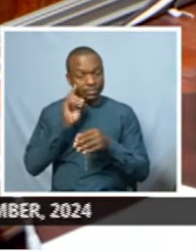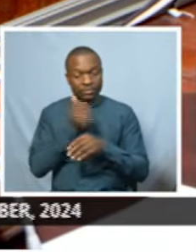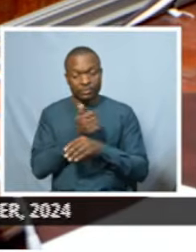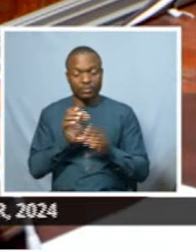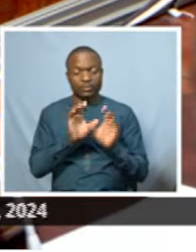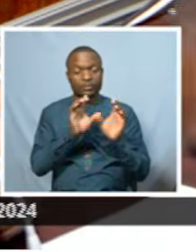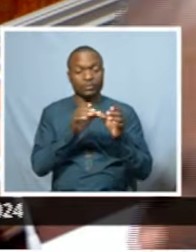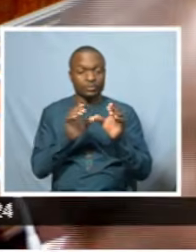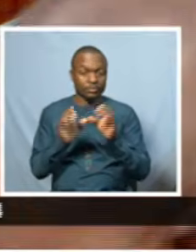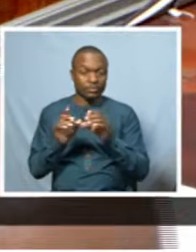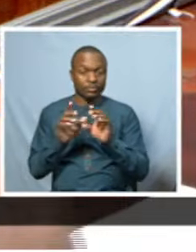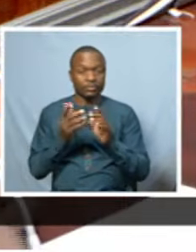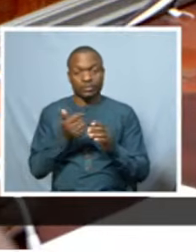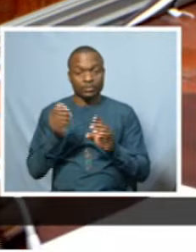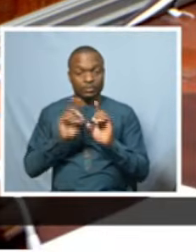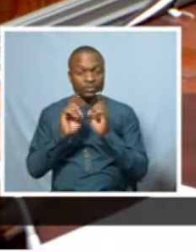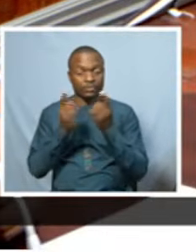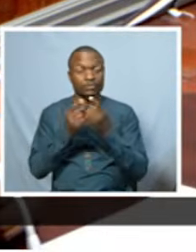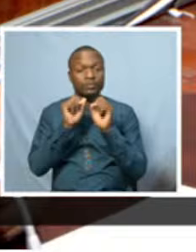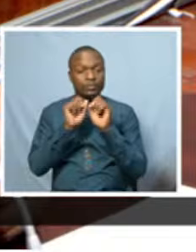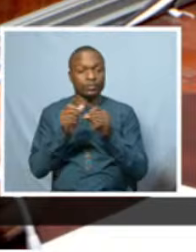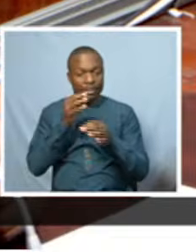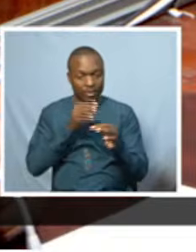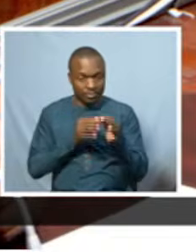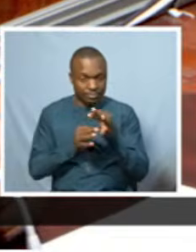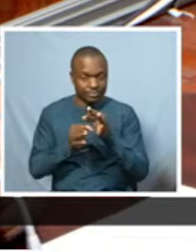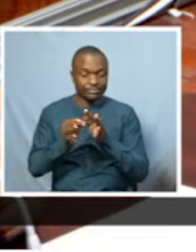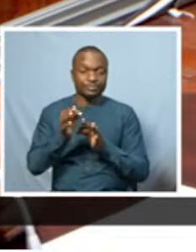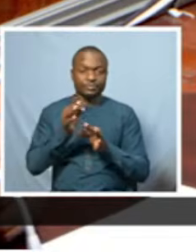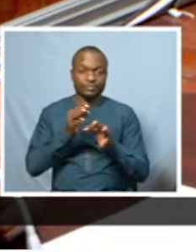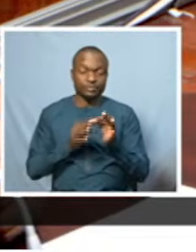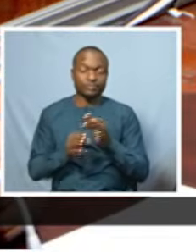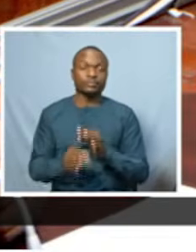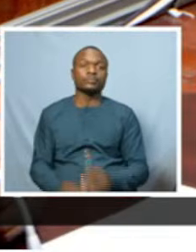districts? Maybe you can take us through.